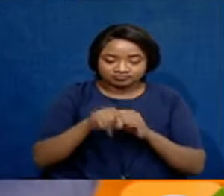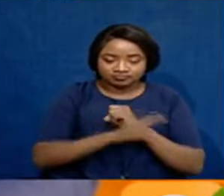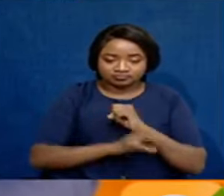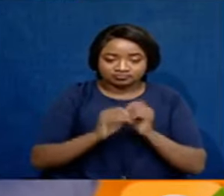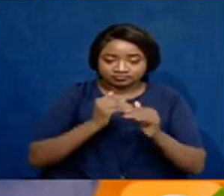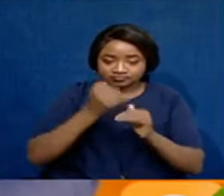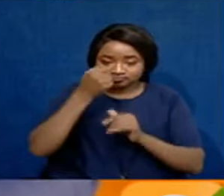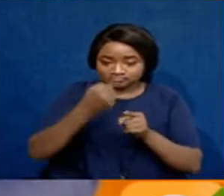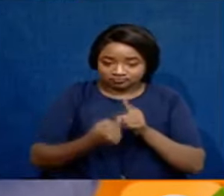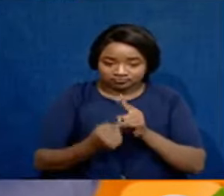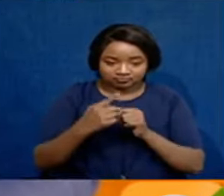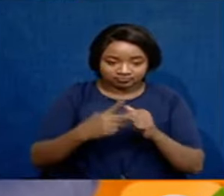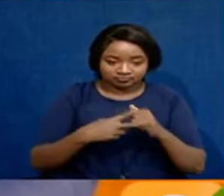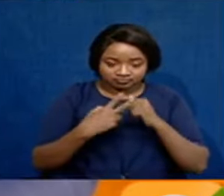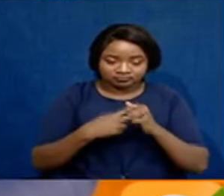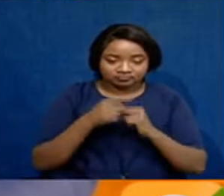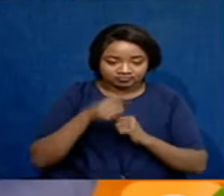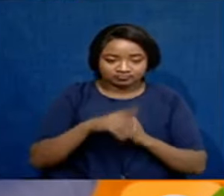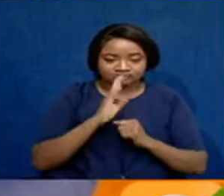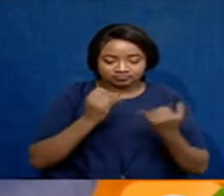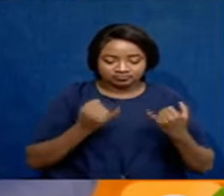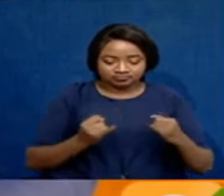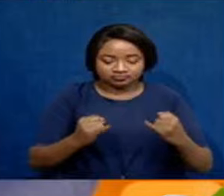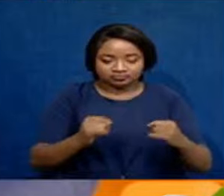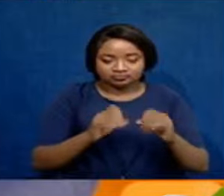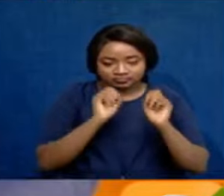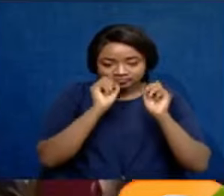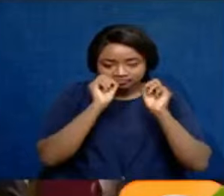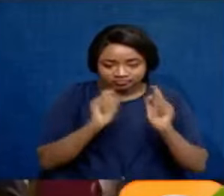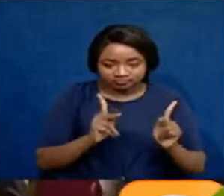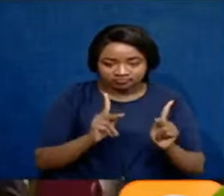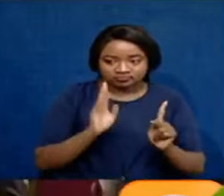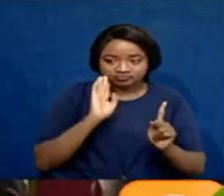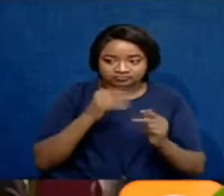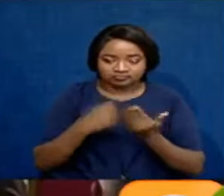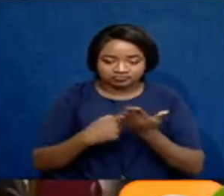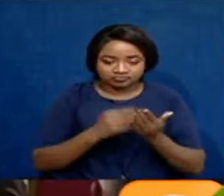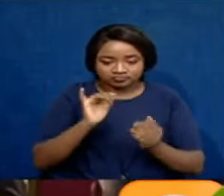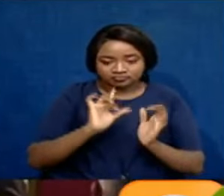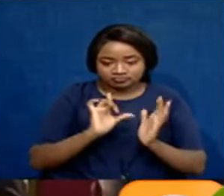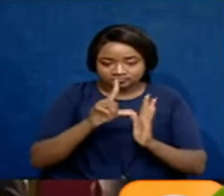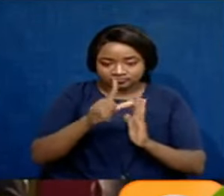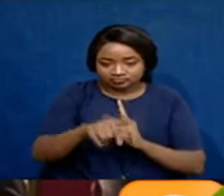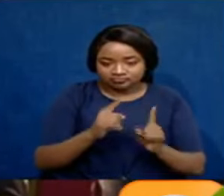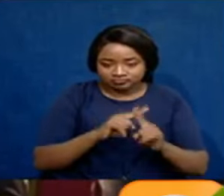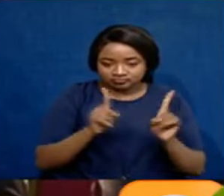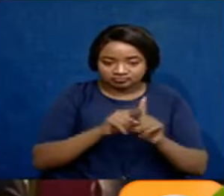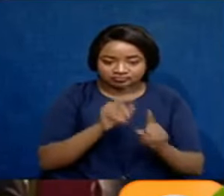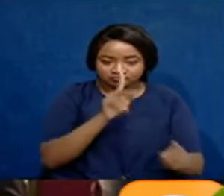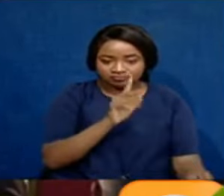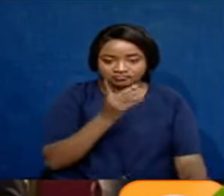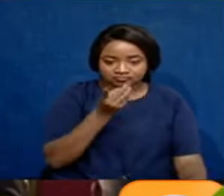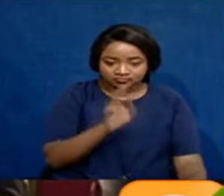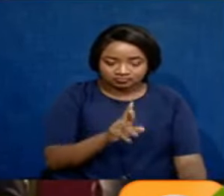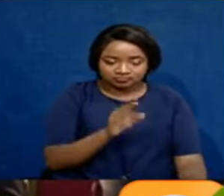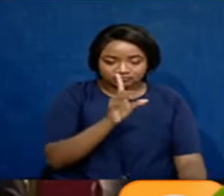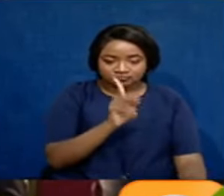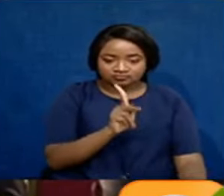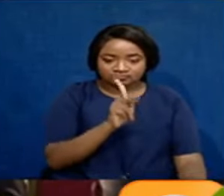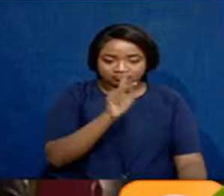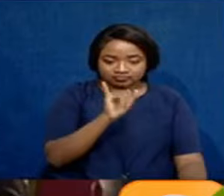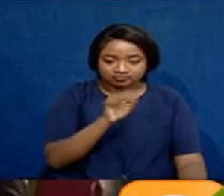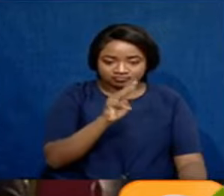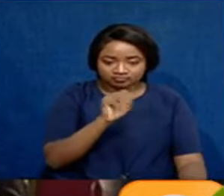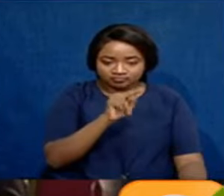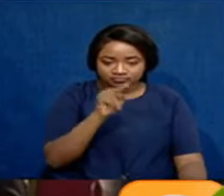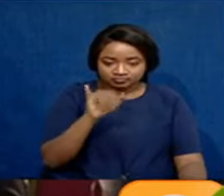out. All right, we'll pick that up a little bit later. But first, Dr. Kimani, listening to Phoebe, and